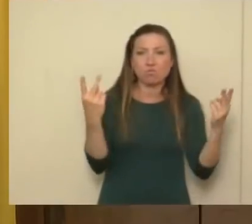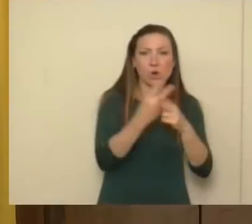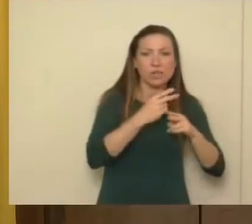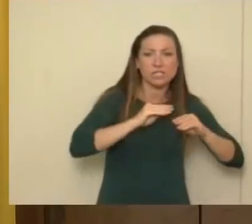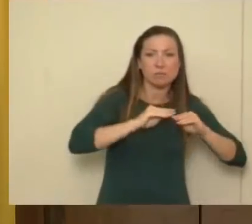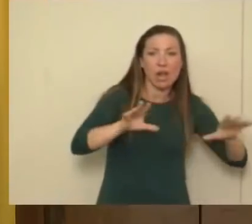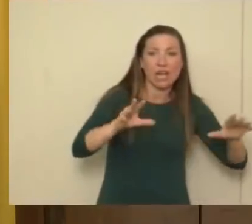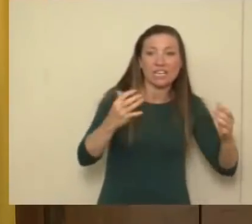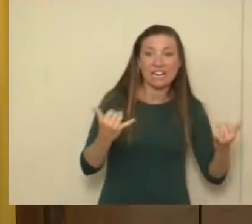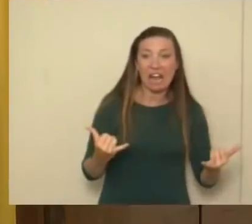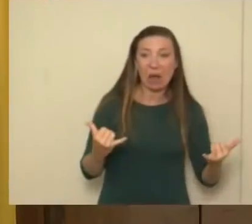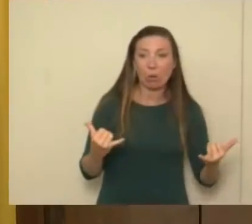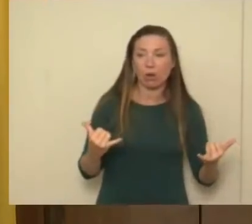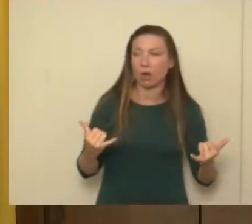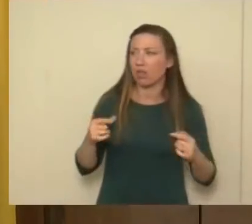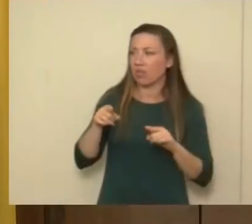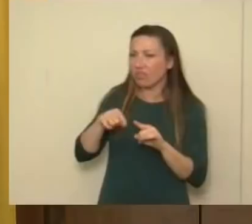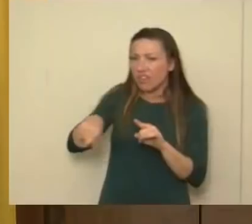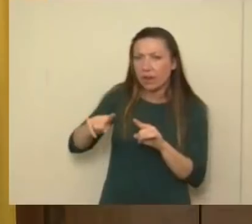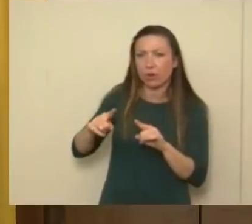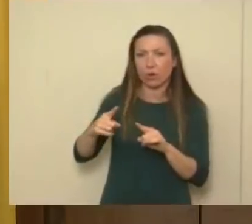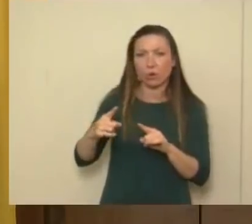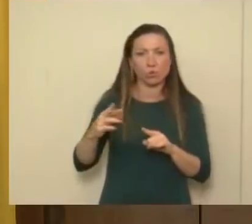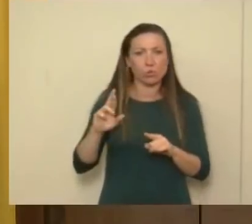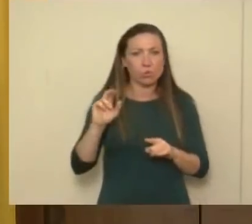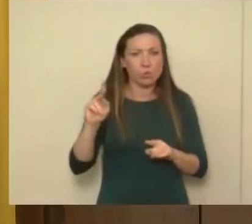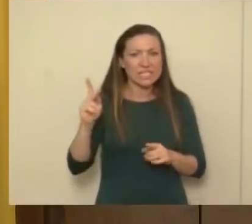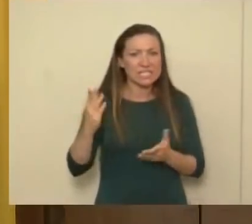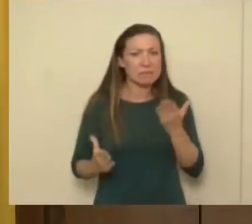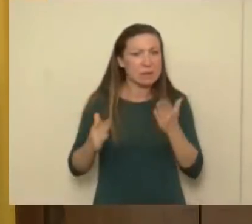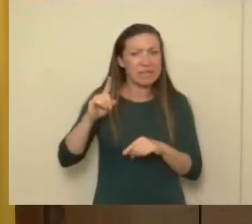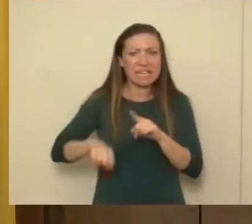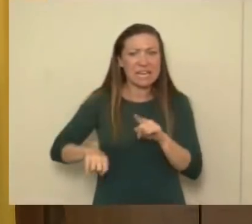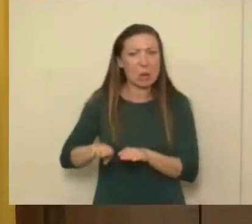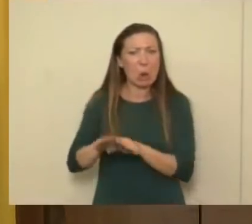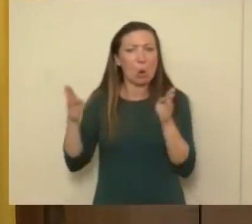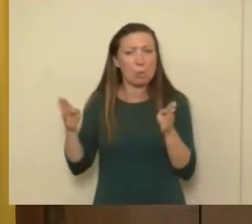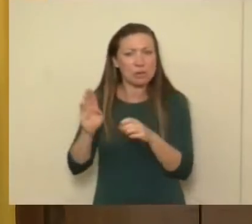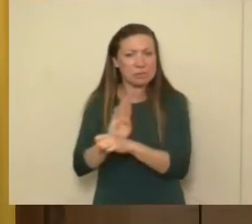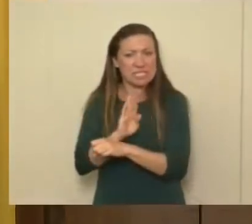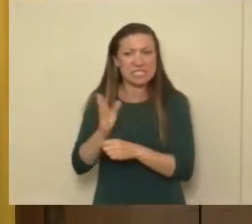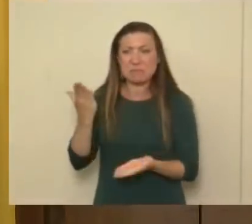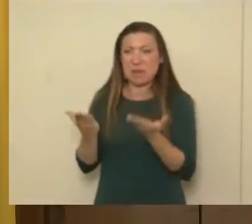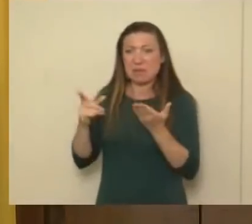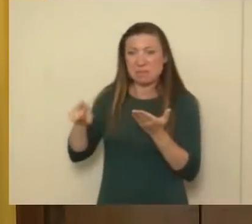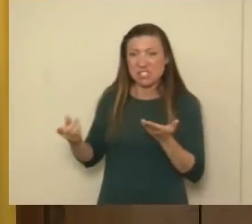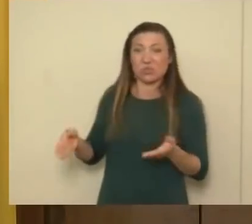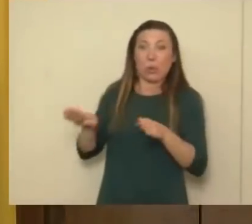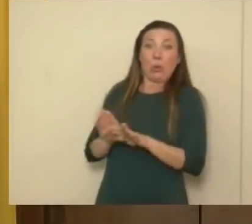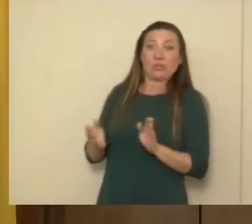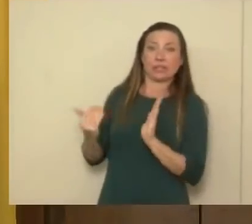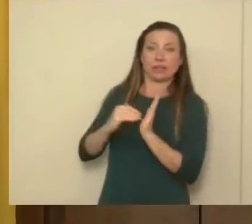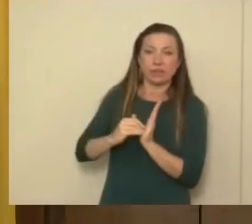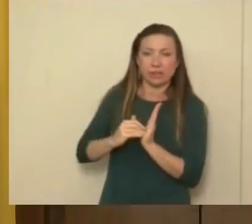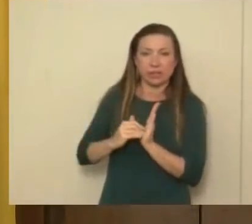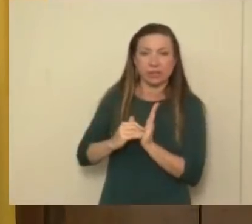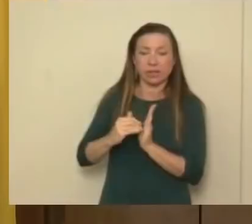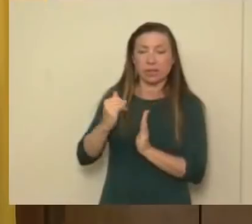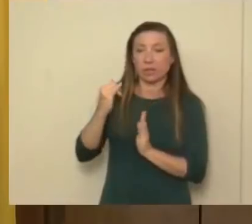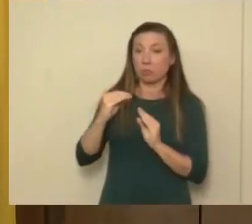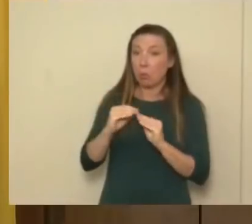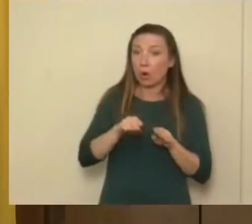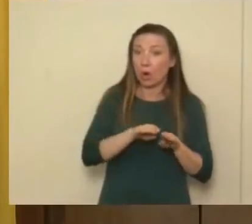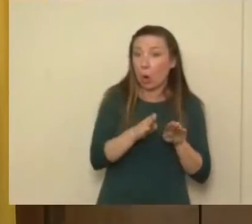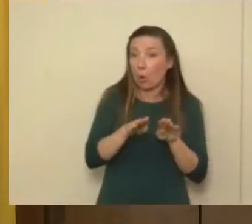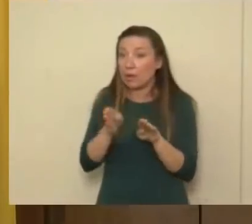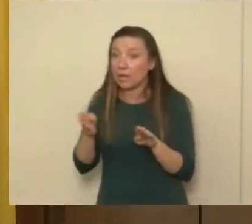risk of not being able to maintain their business opening. The more places that are open, the more places people go, the fact that we're